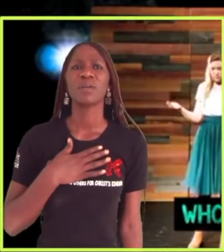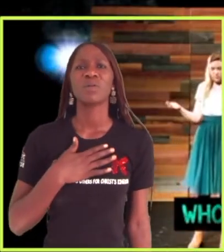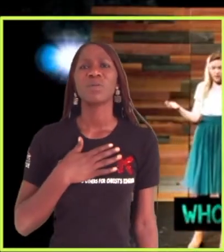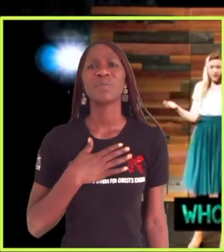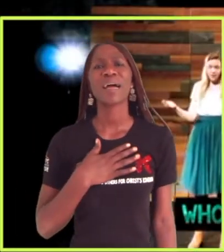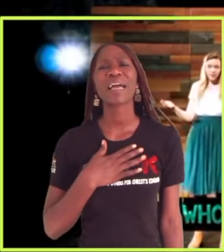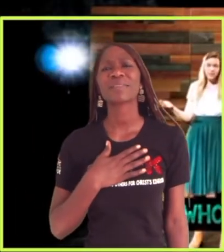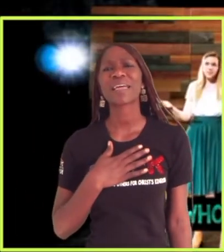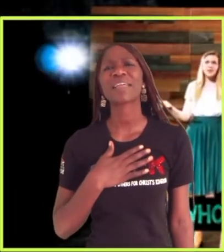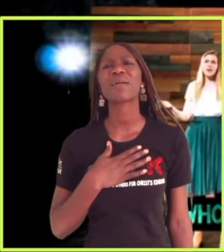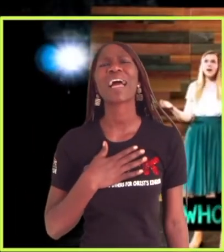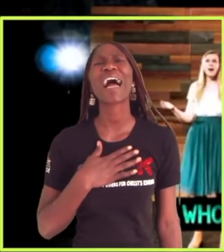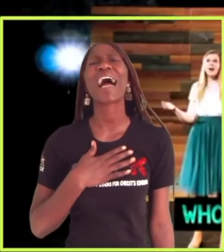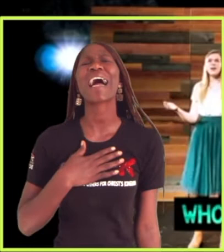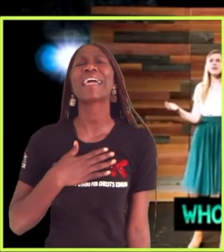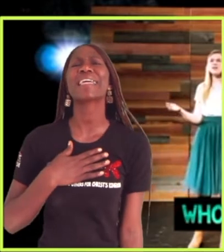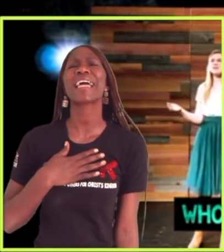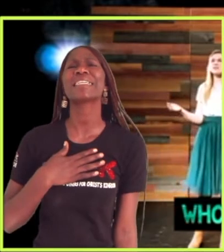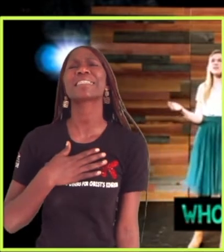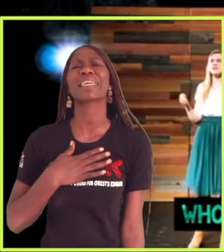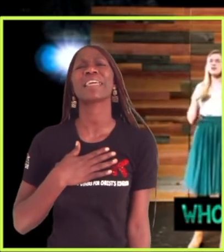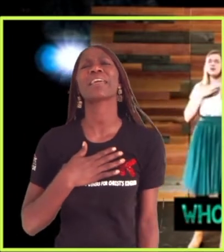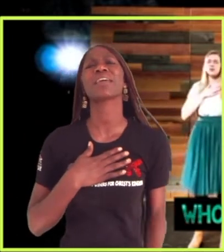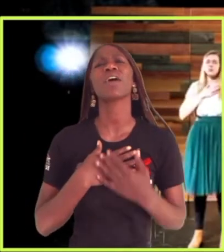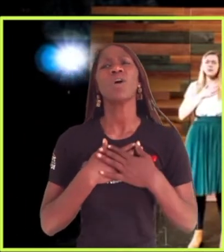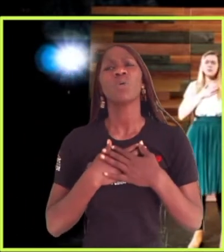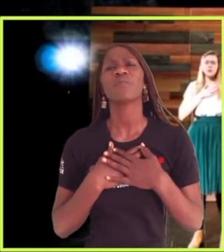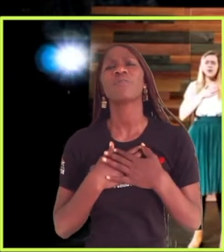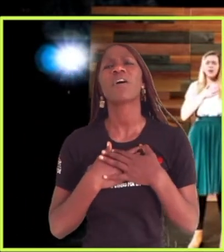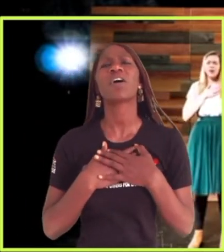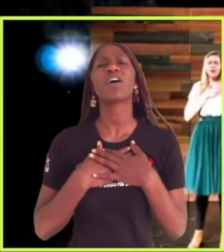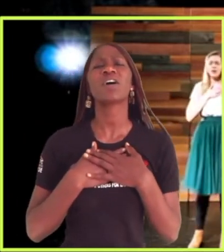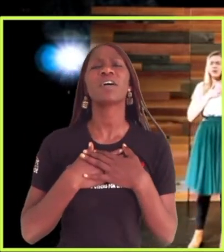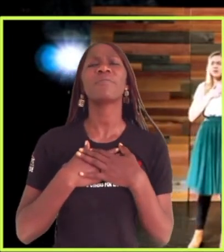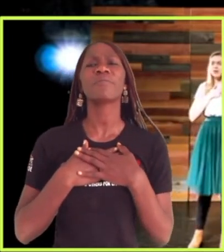Who am I that the highest King would